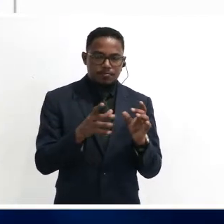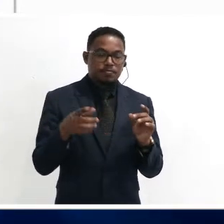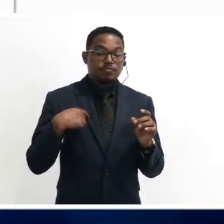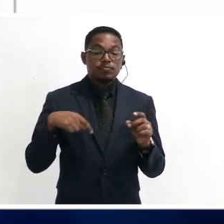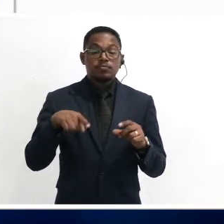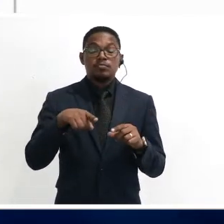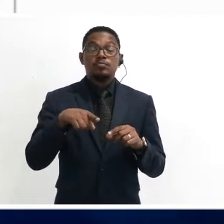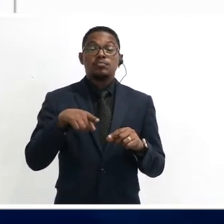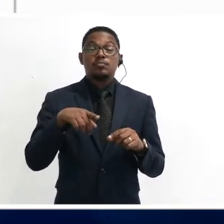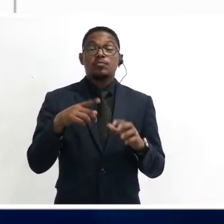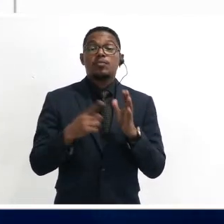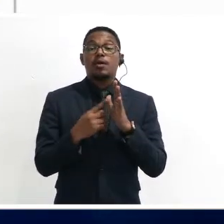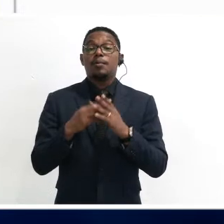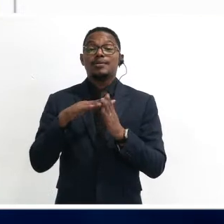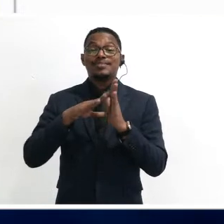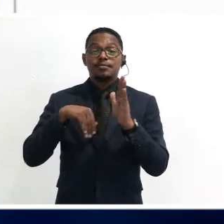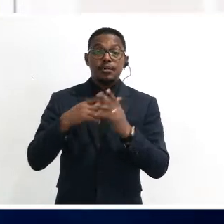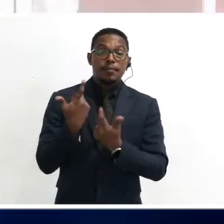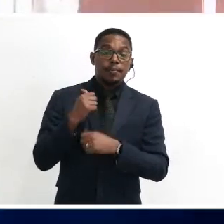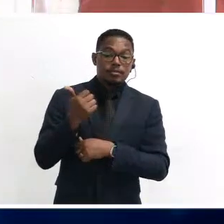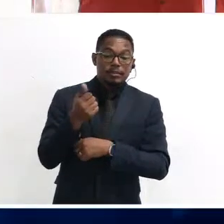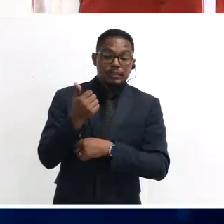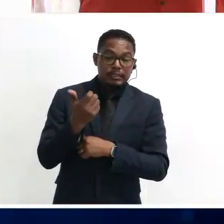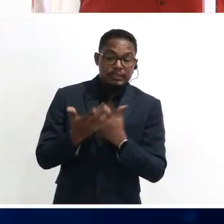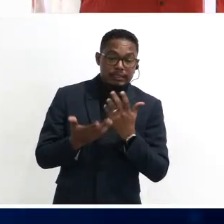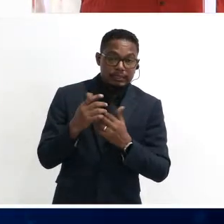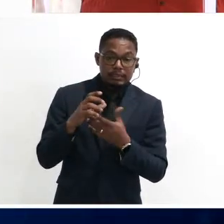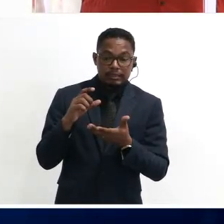10 I/O on them. So